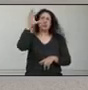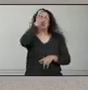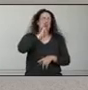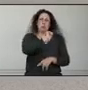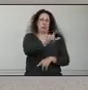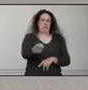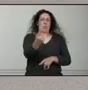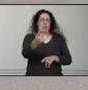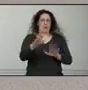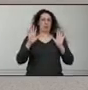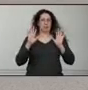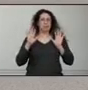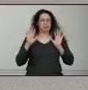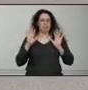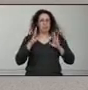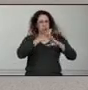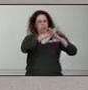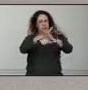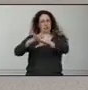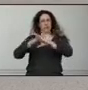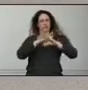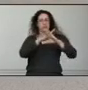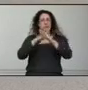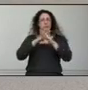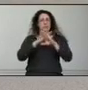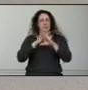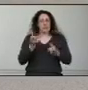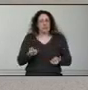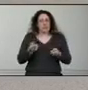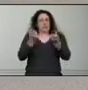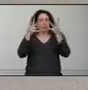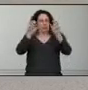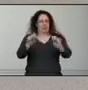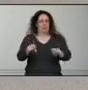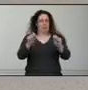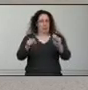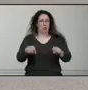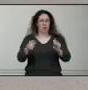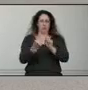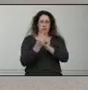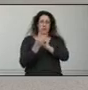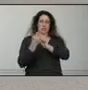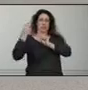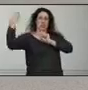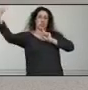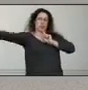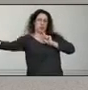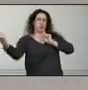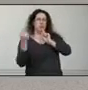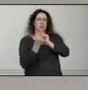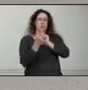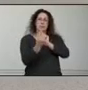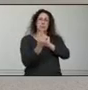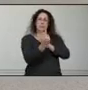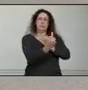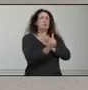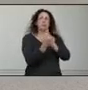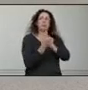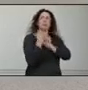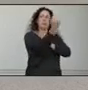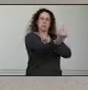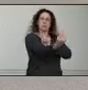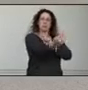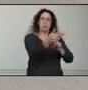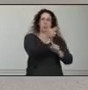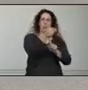extra precaution to protect as many people as possible by kind of distancing them by using motel